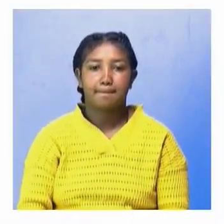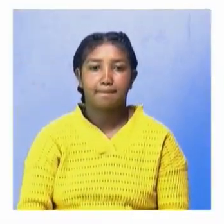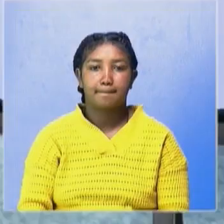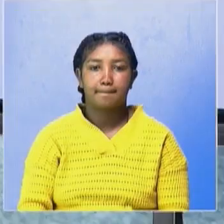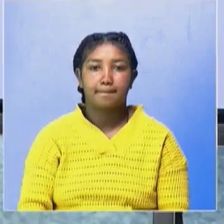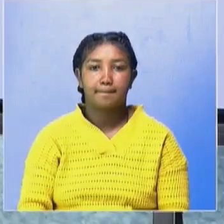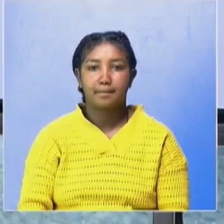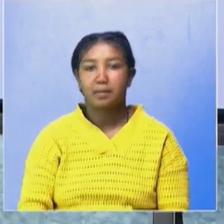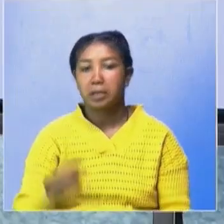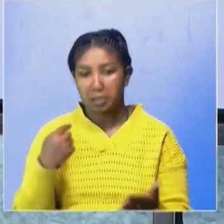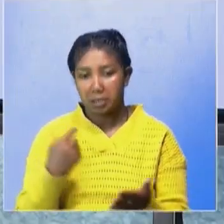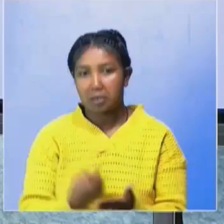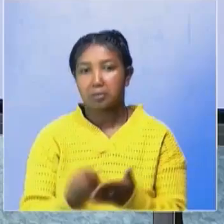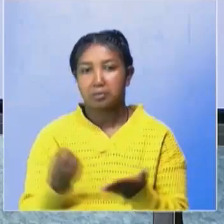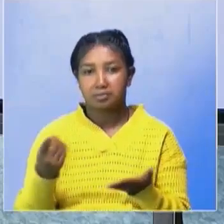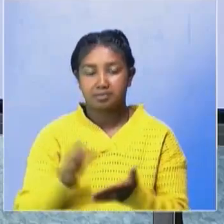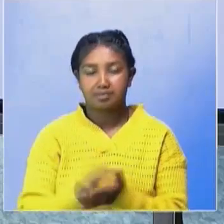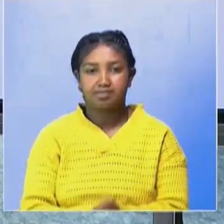Here is a student.